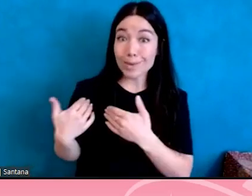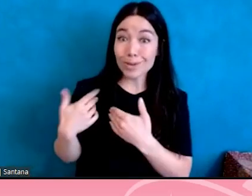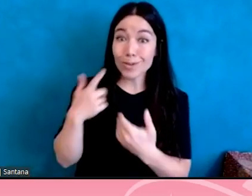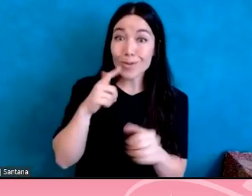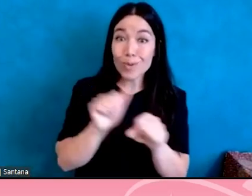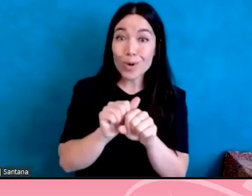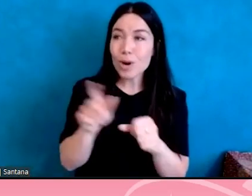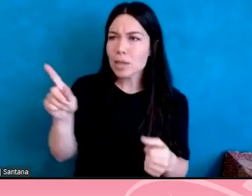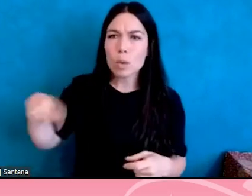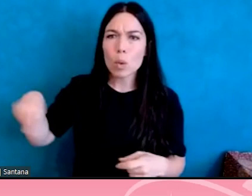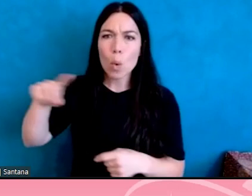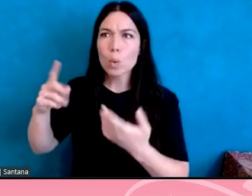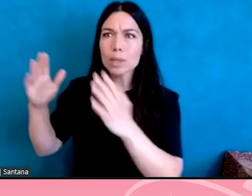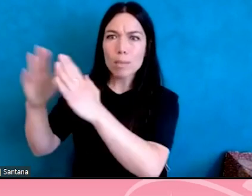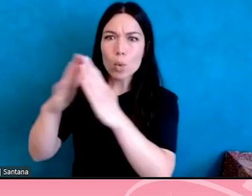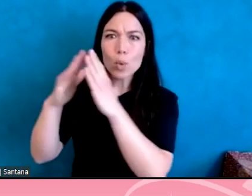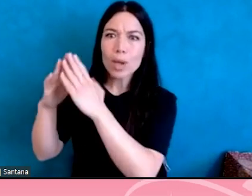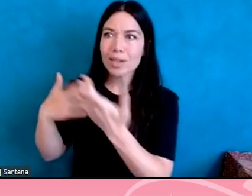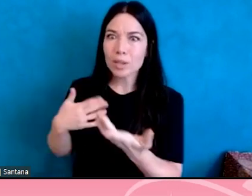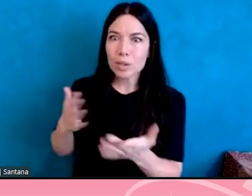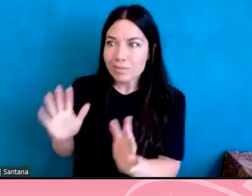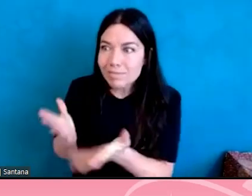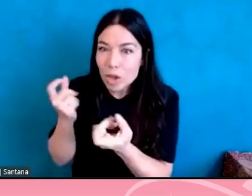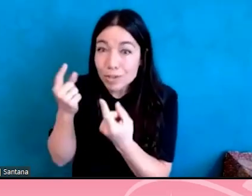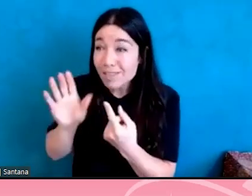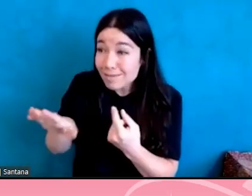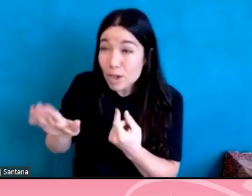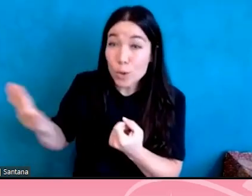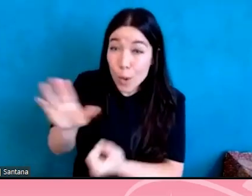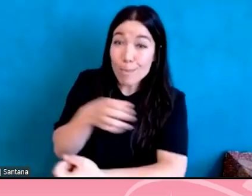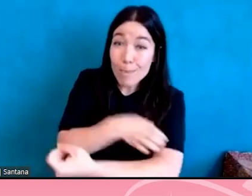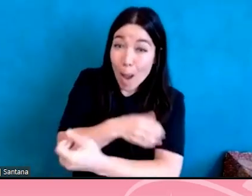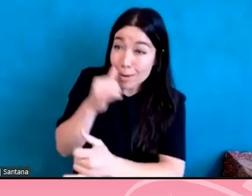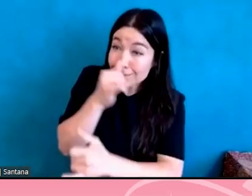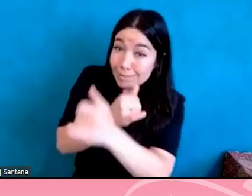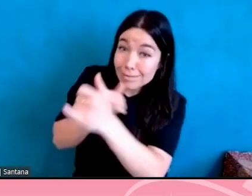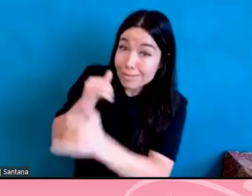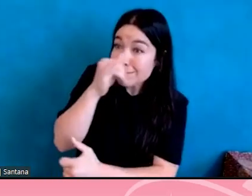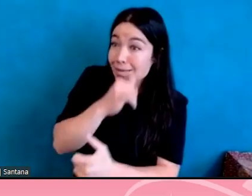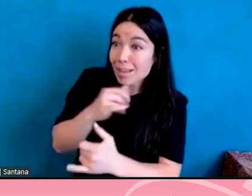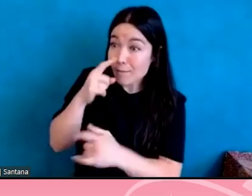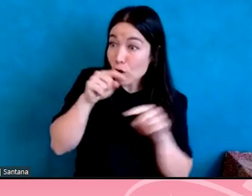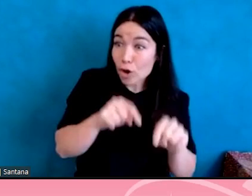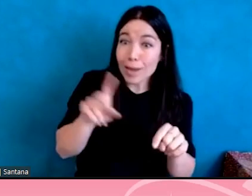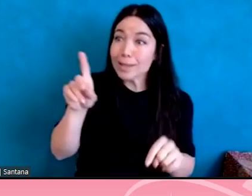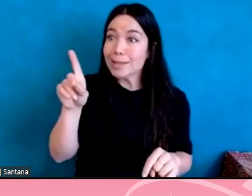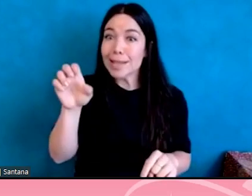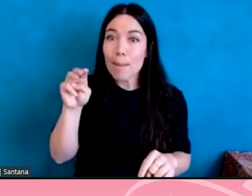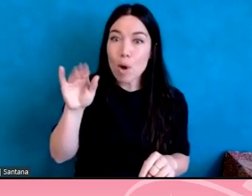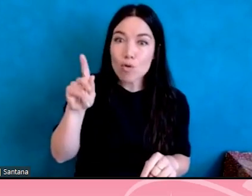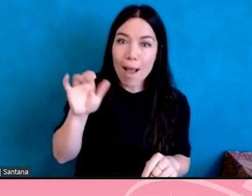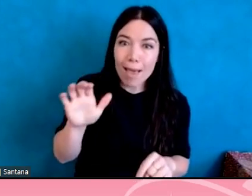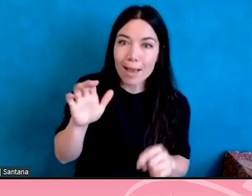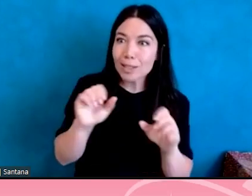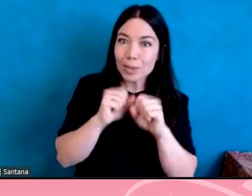communities understand what their power actually is. In a democratic society, it's the power of the vote